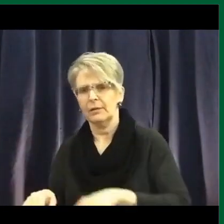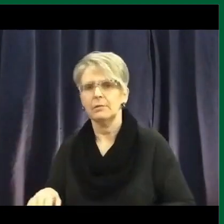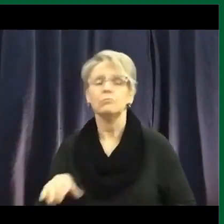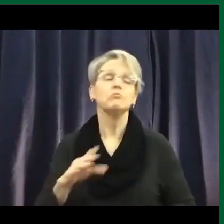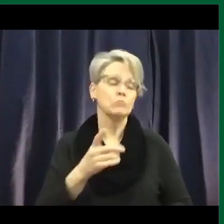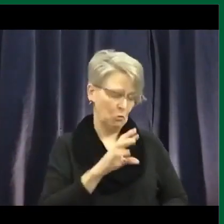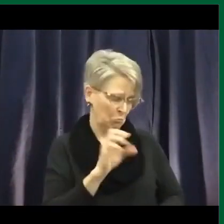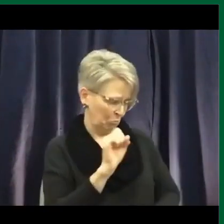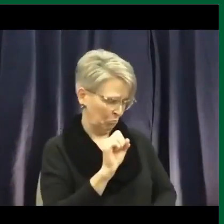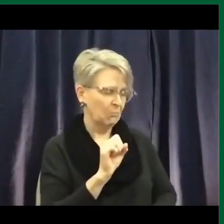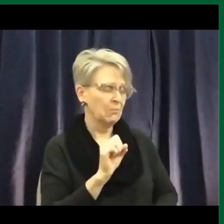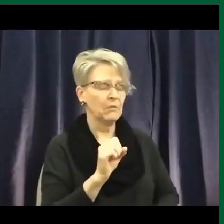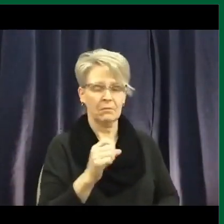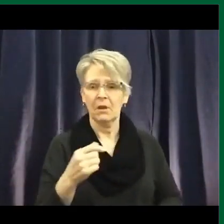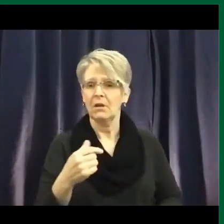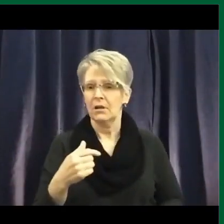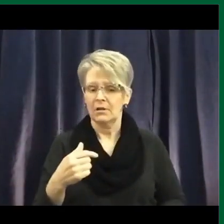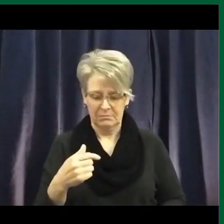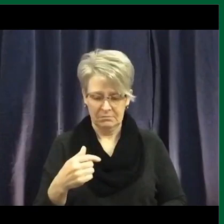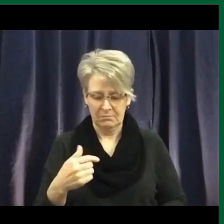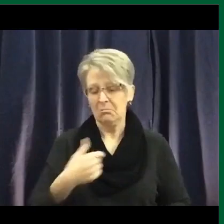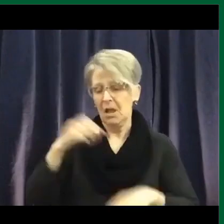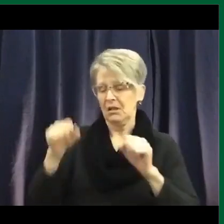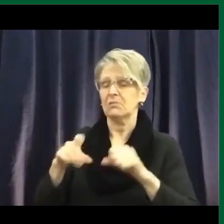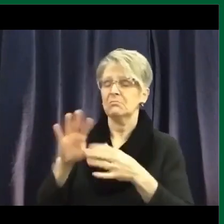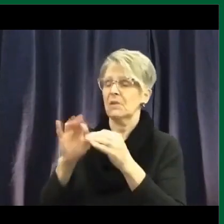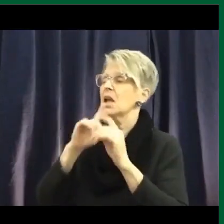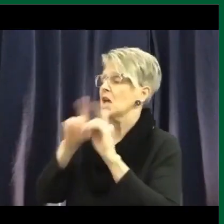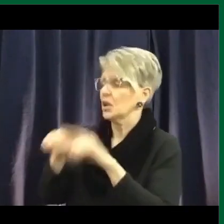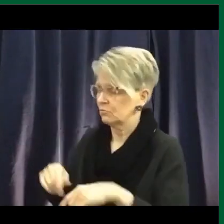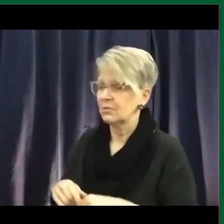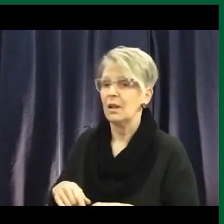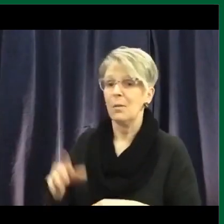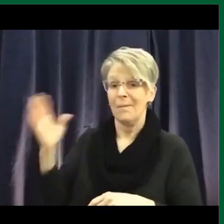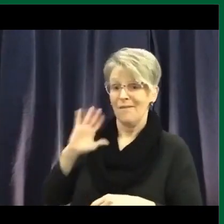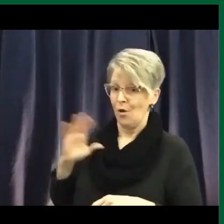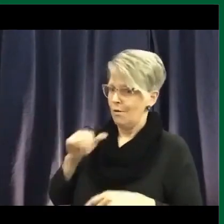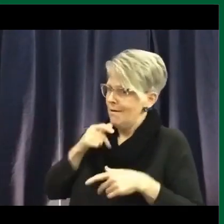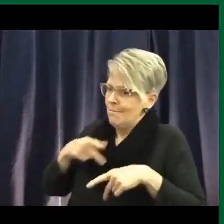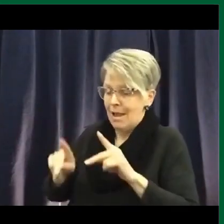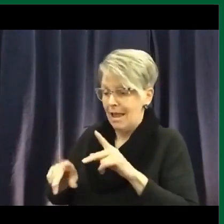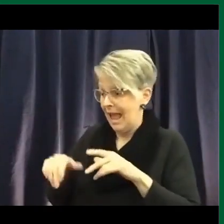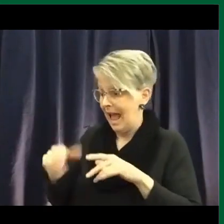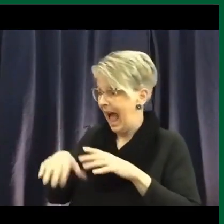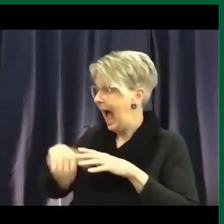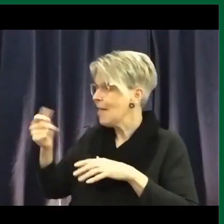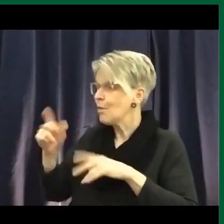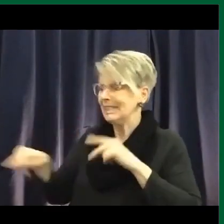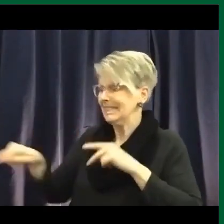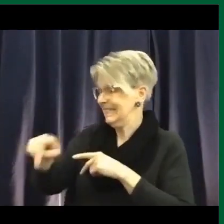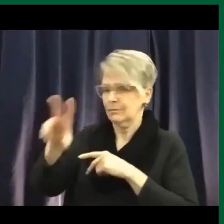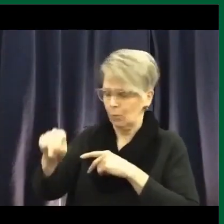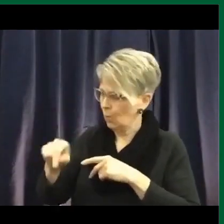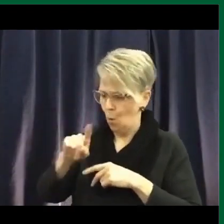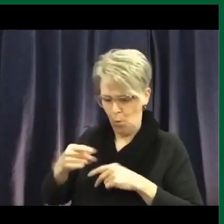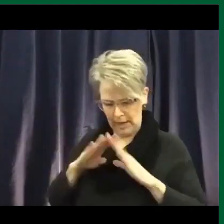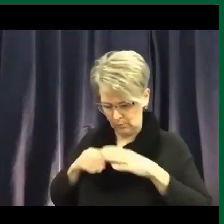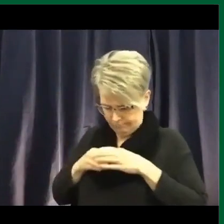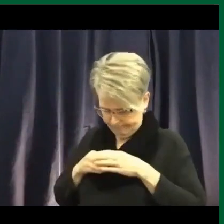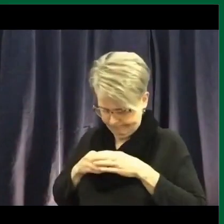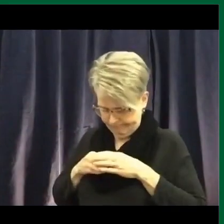So, the fact that you could not meet anyone outside your household was quite a significant measure that was taken